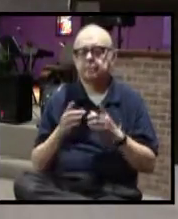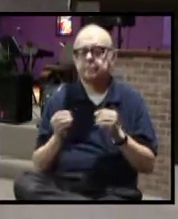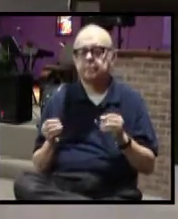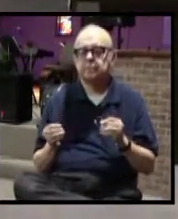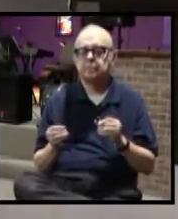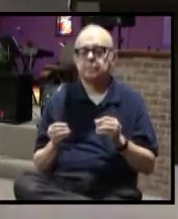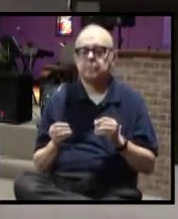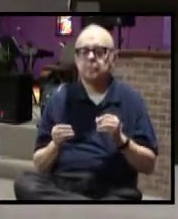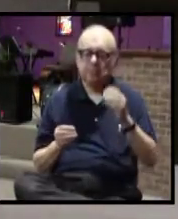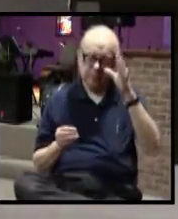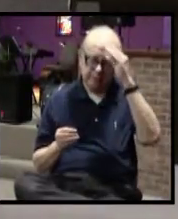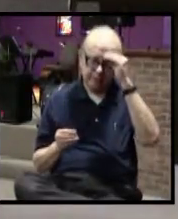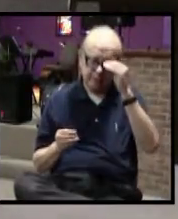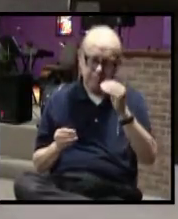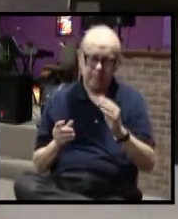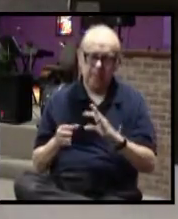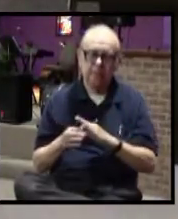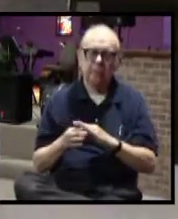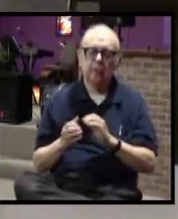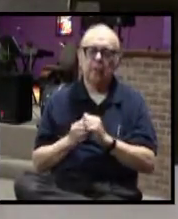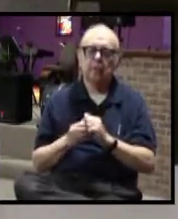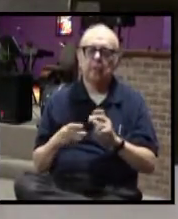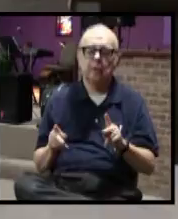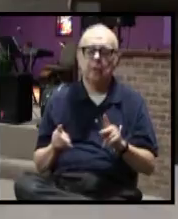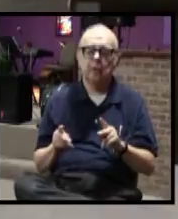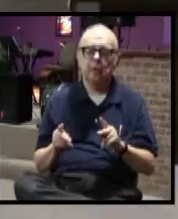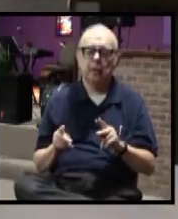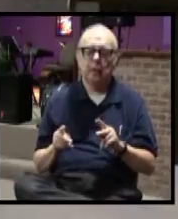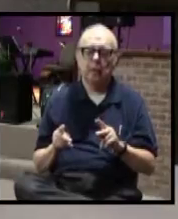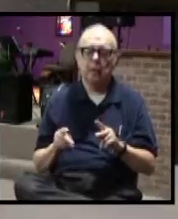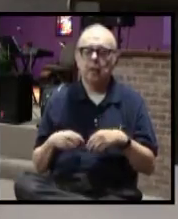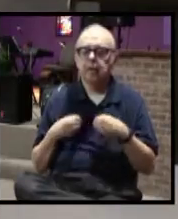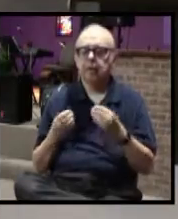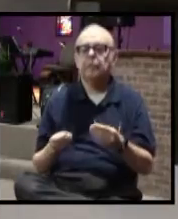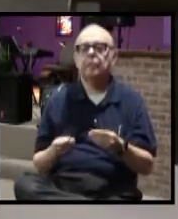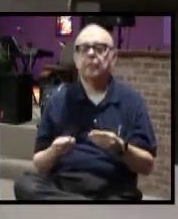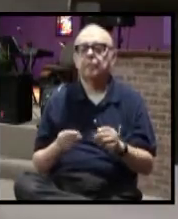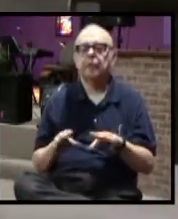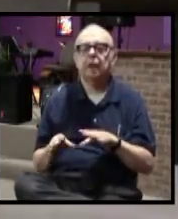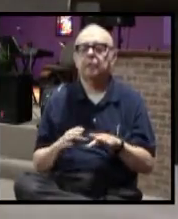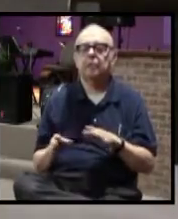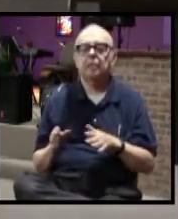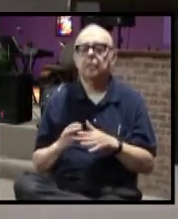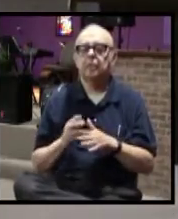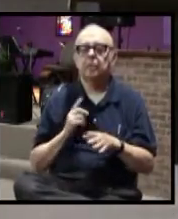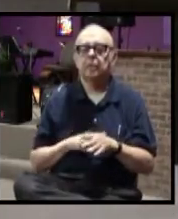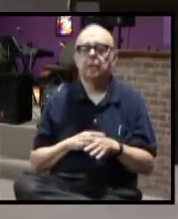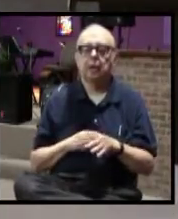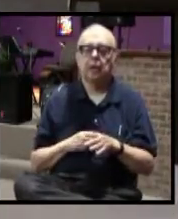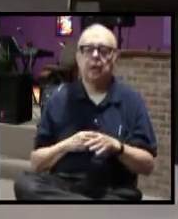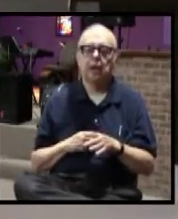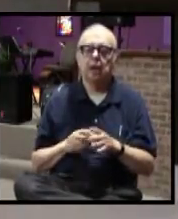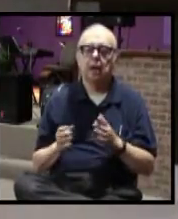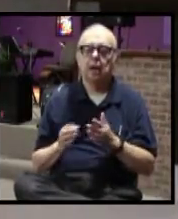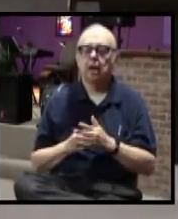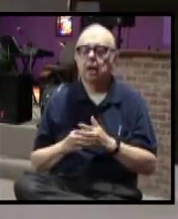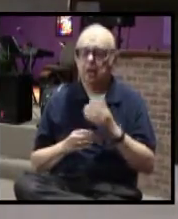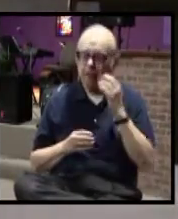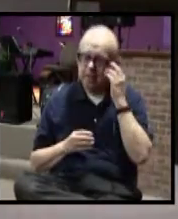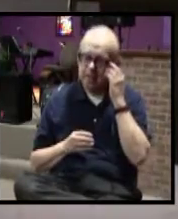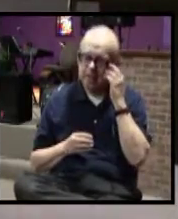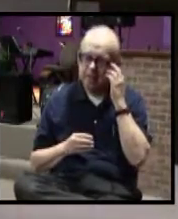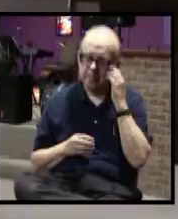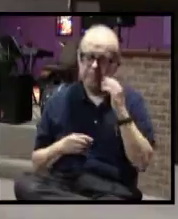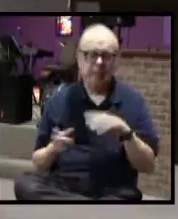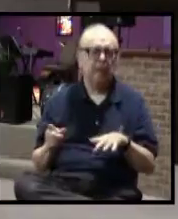have asked to send cards and packages to Christopher. So please join in the party. I will be posting his reactions online. You may write to him at Christopher